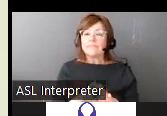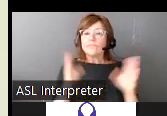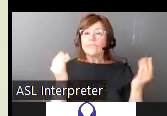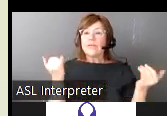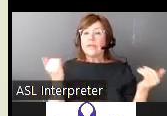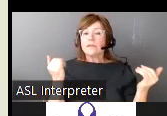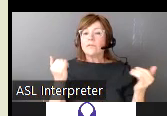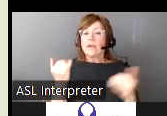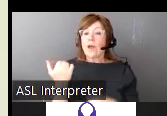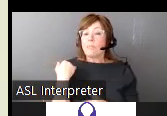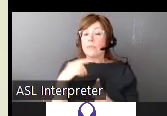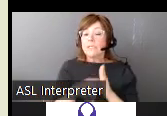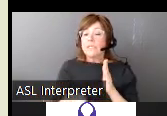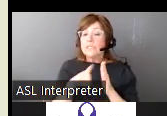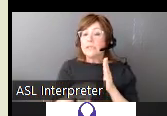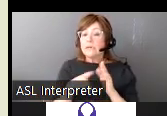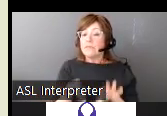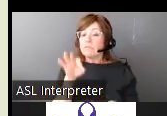previous studies have found that